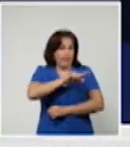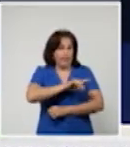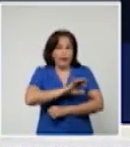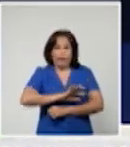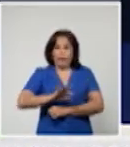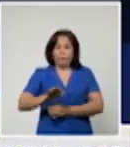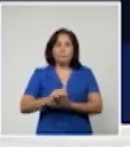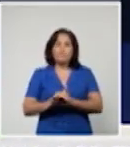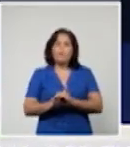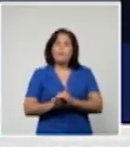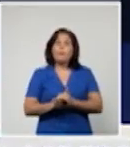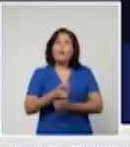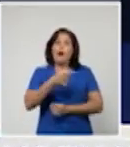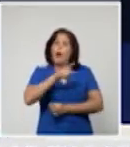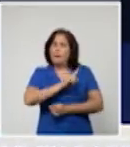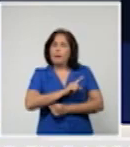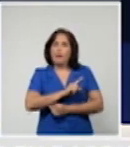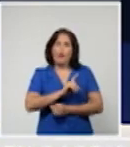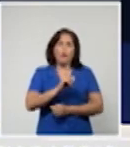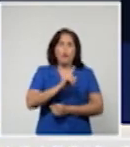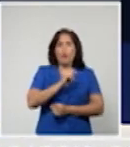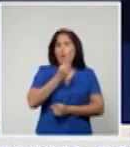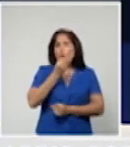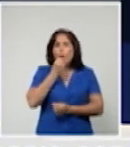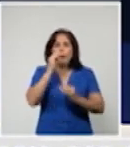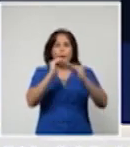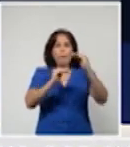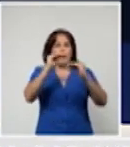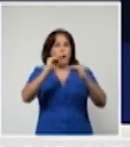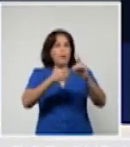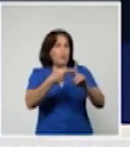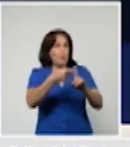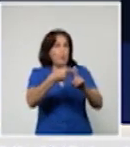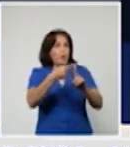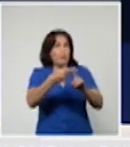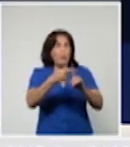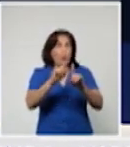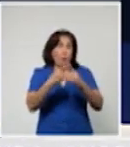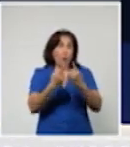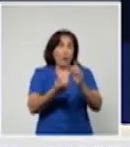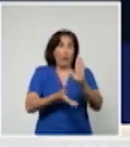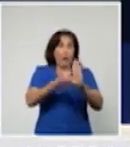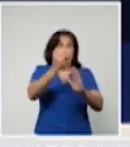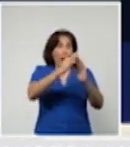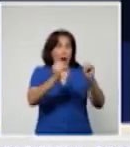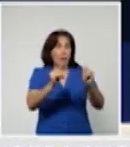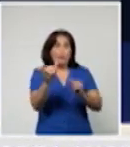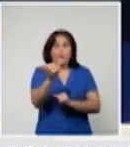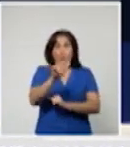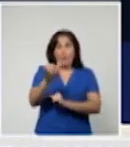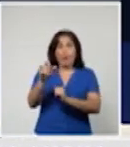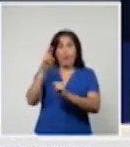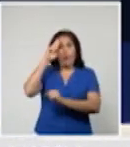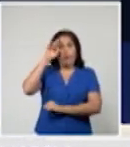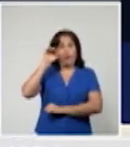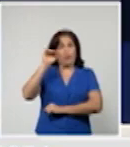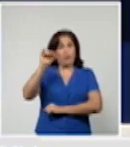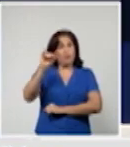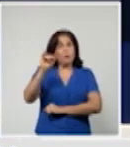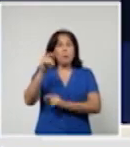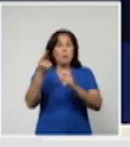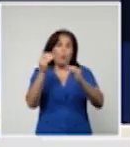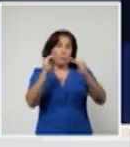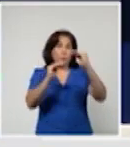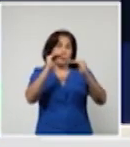mention, 2 patients were previously evacuated at the start of the pandemic. Yesterday, although more